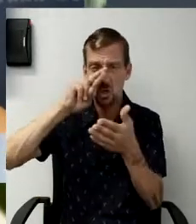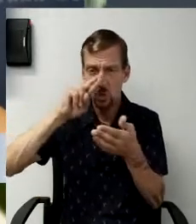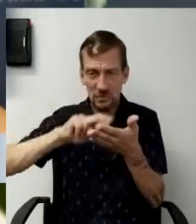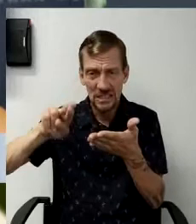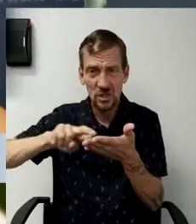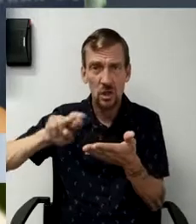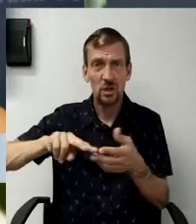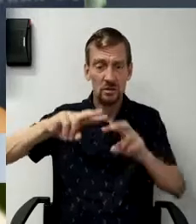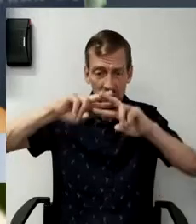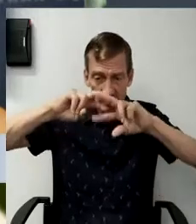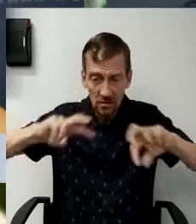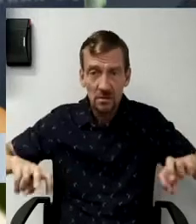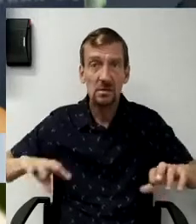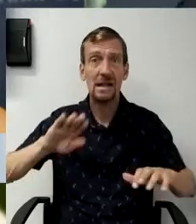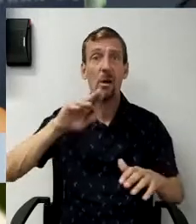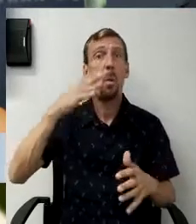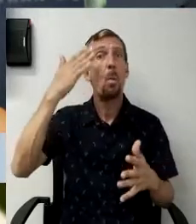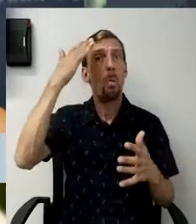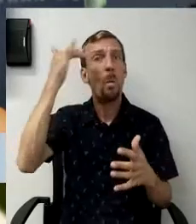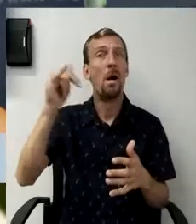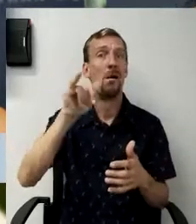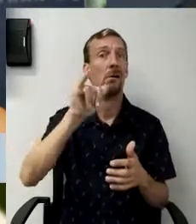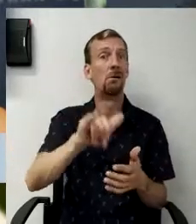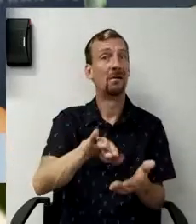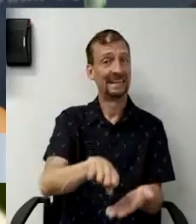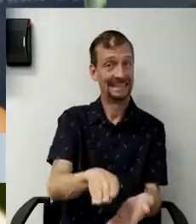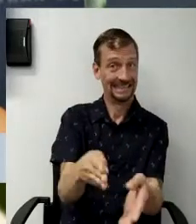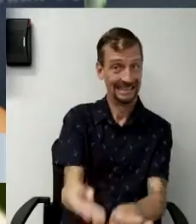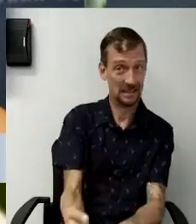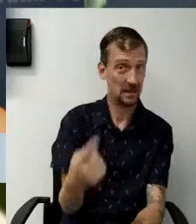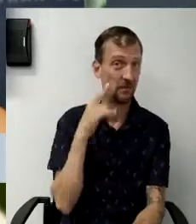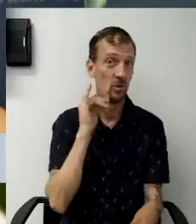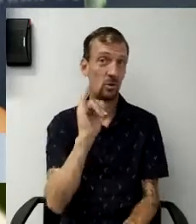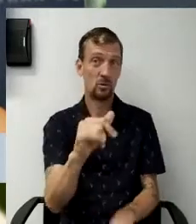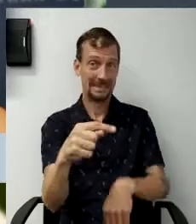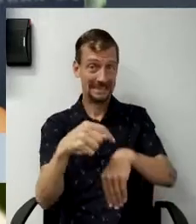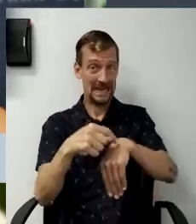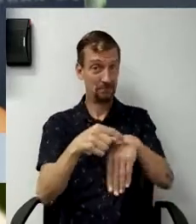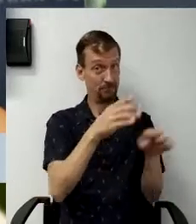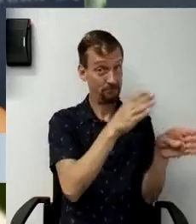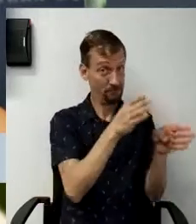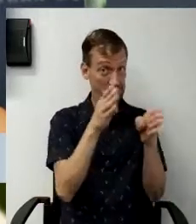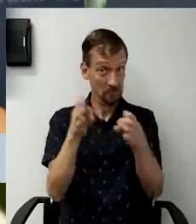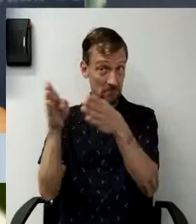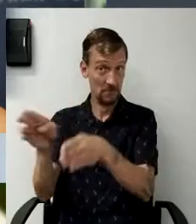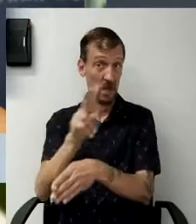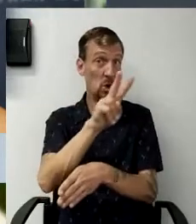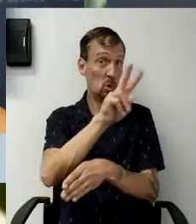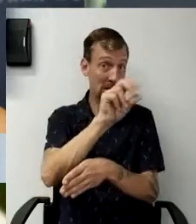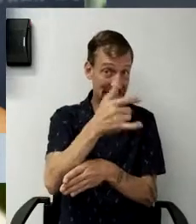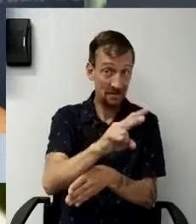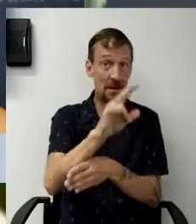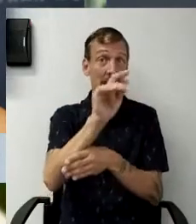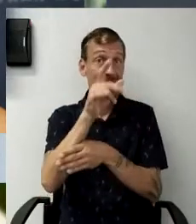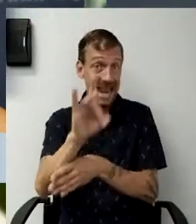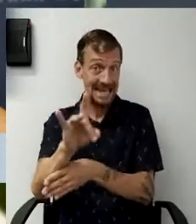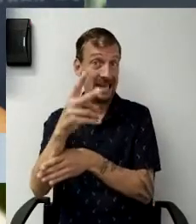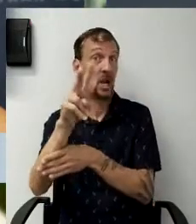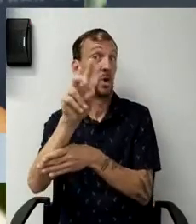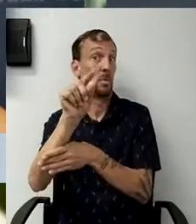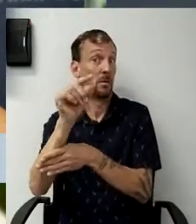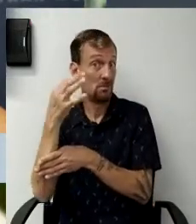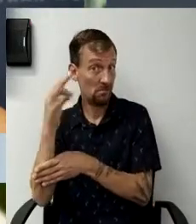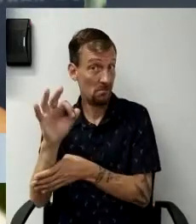nature of those deaths for those different time periods. As I mentioned